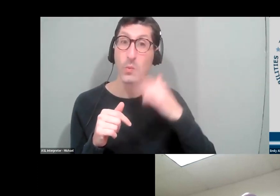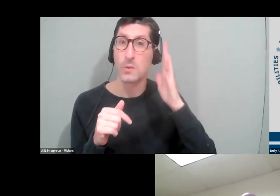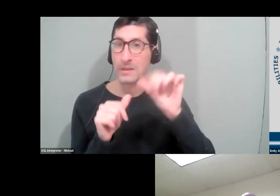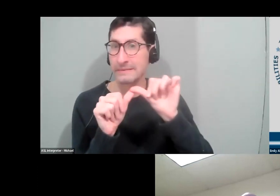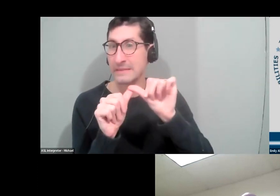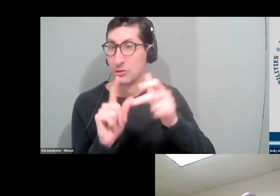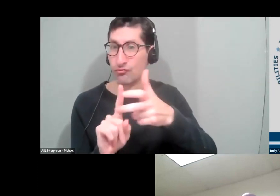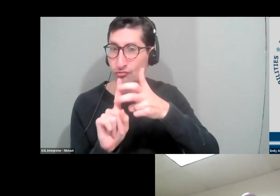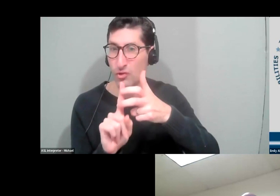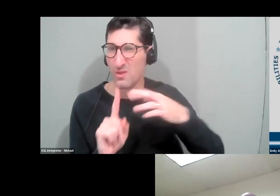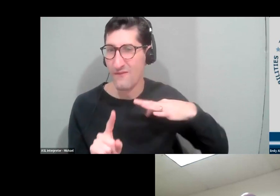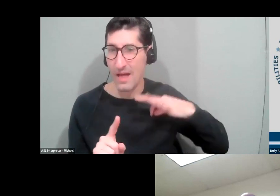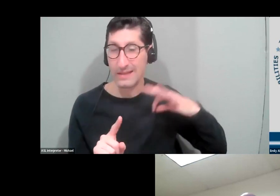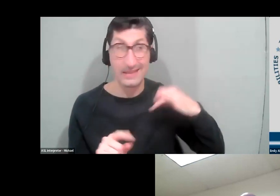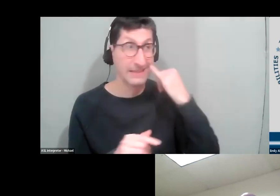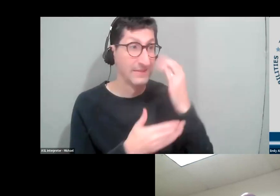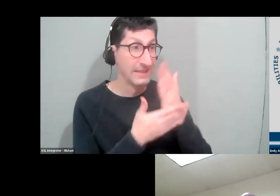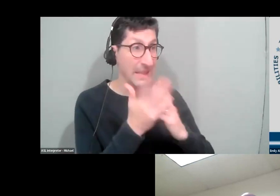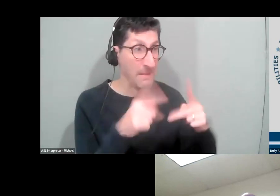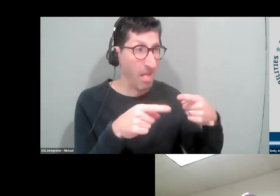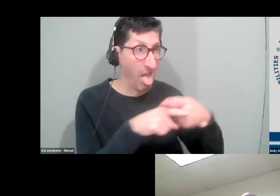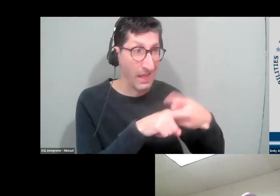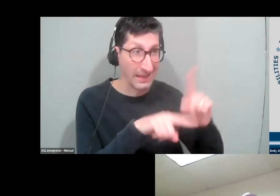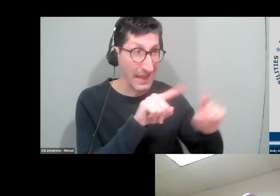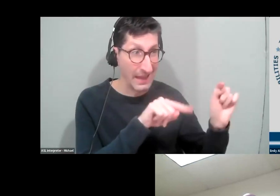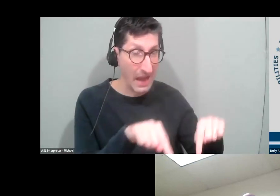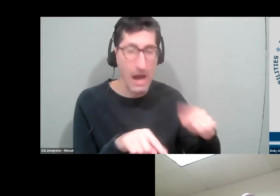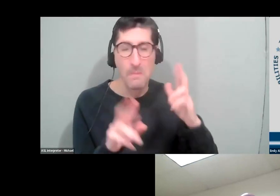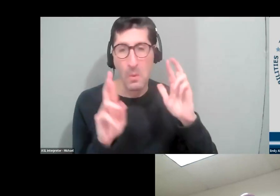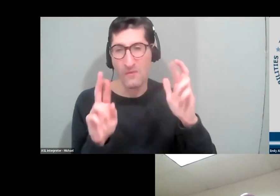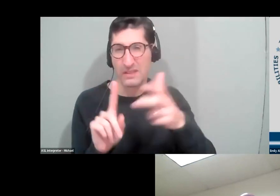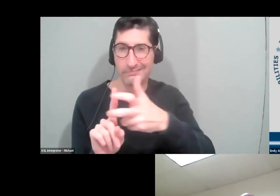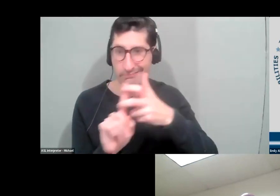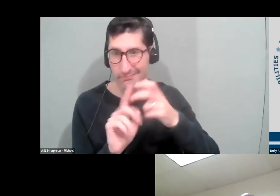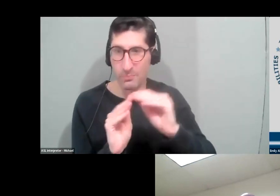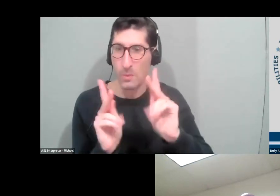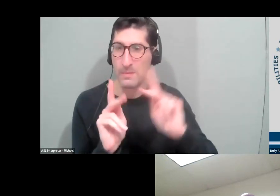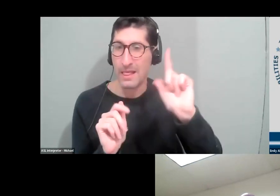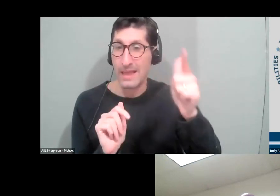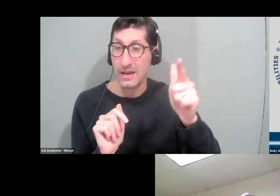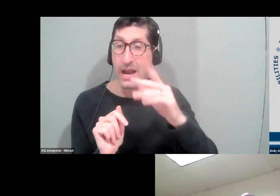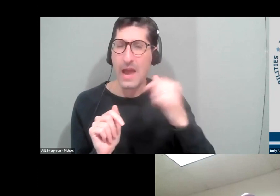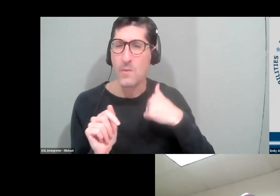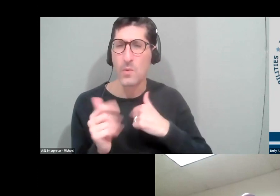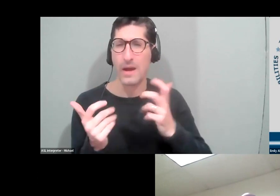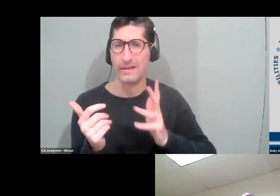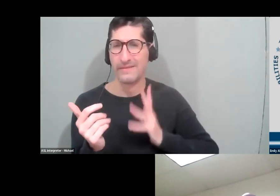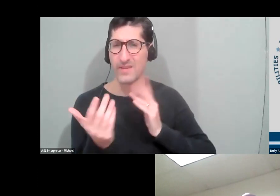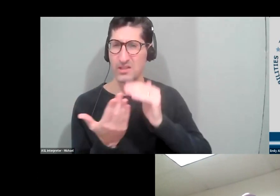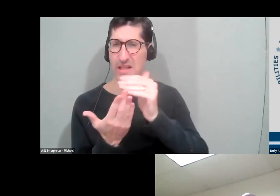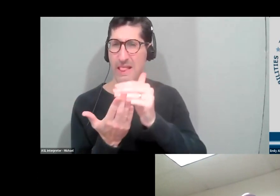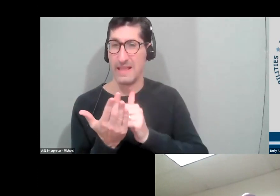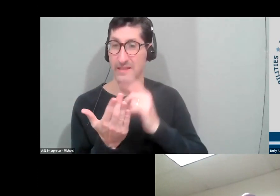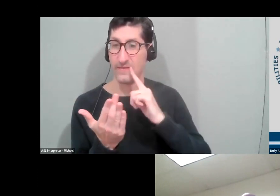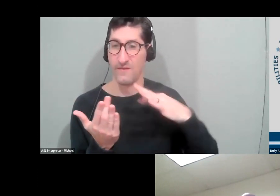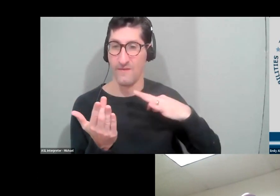volunteers for folks who weren't able to make this meeting. And to get an official list of people who want to volunteer for this.